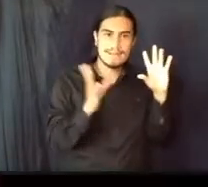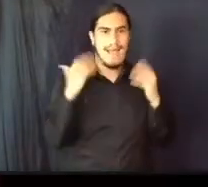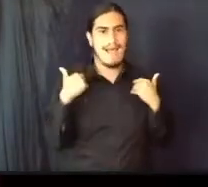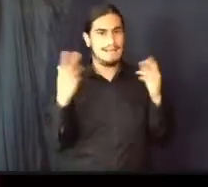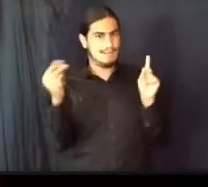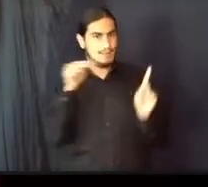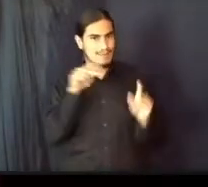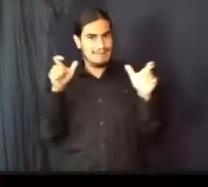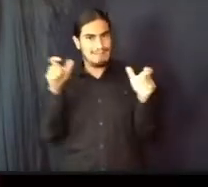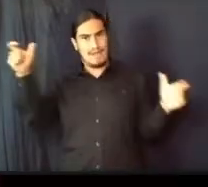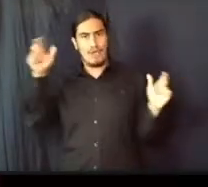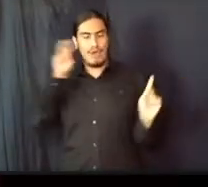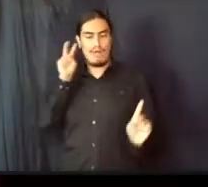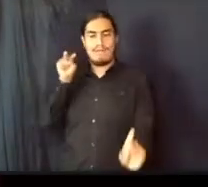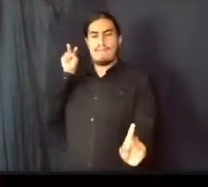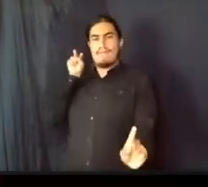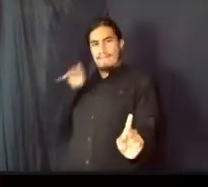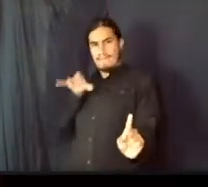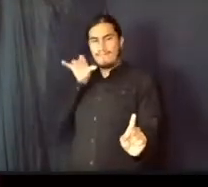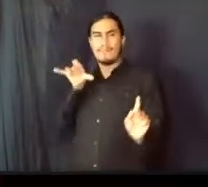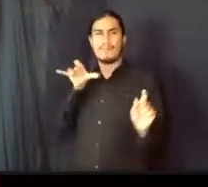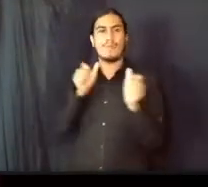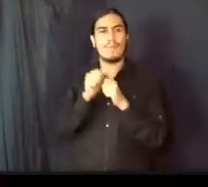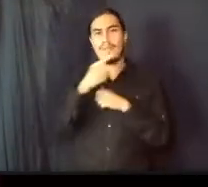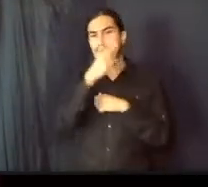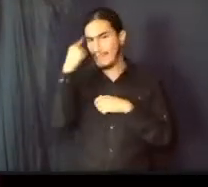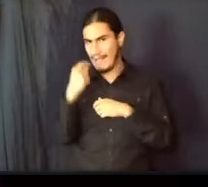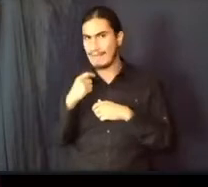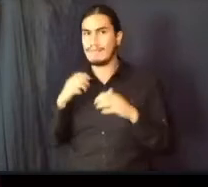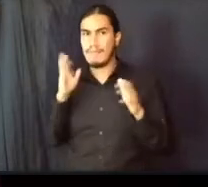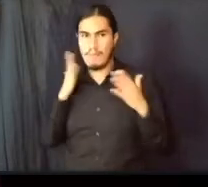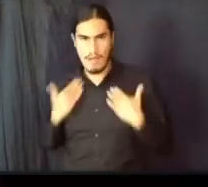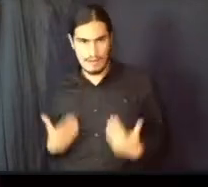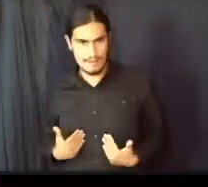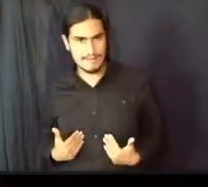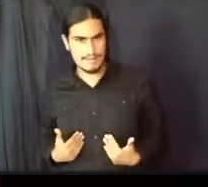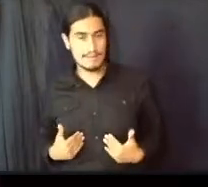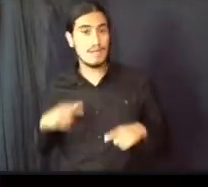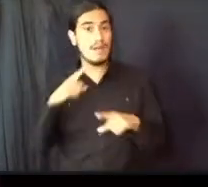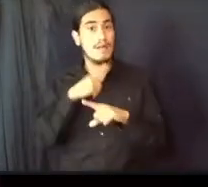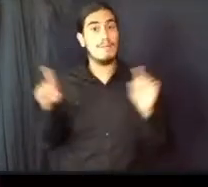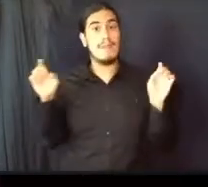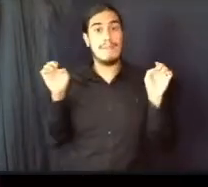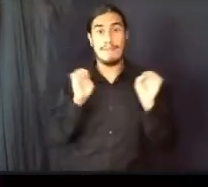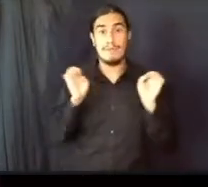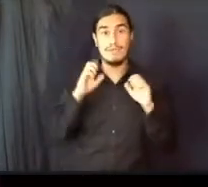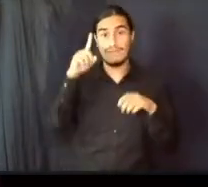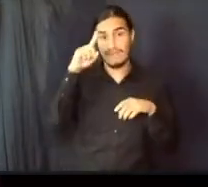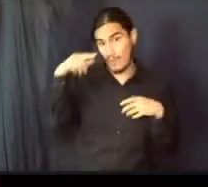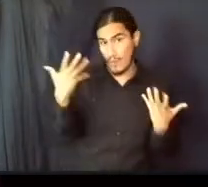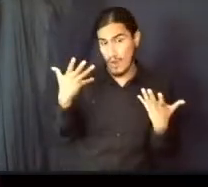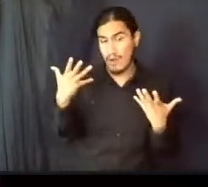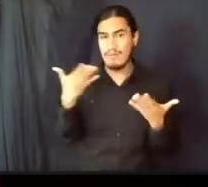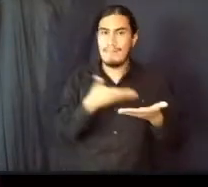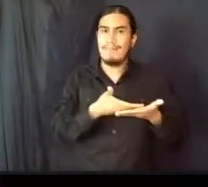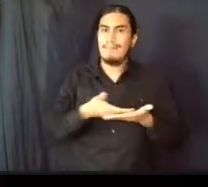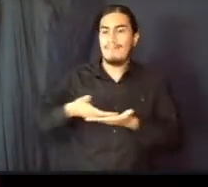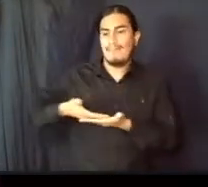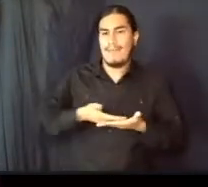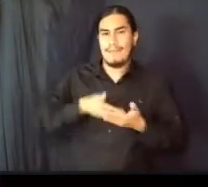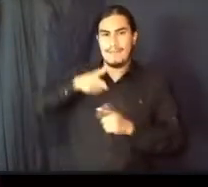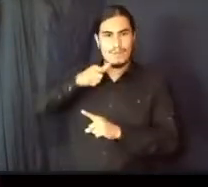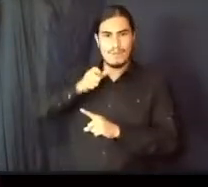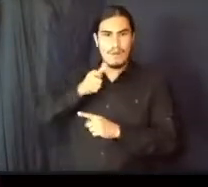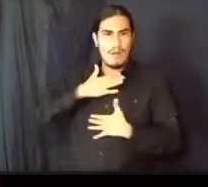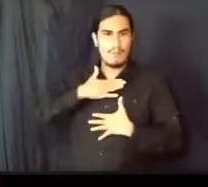racialized bodies. But the emergency was for the baby that was not breathing. They took her on the big ship and